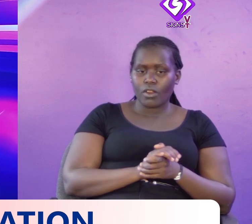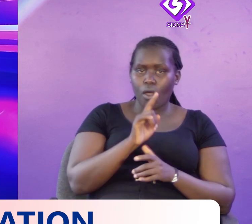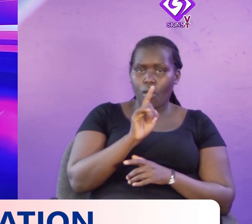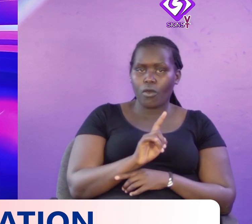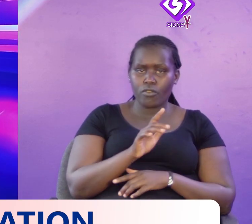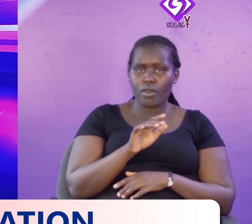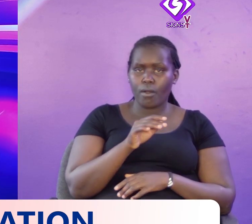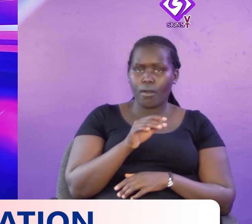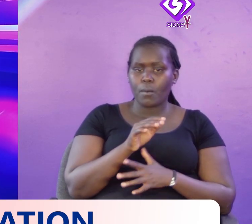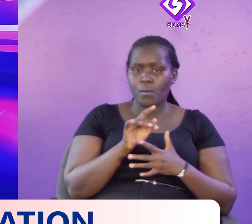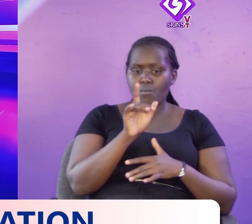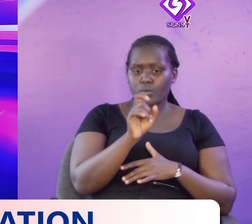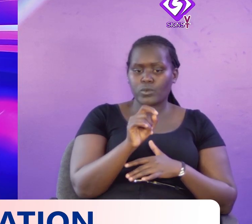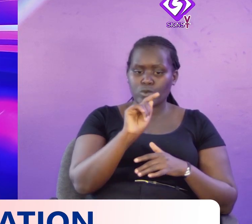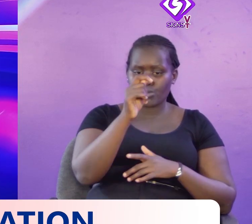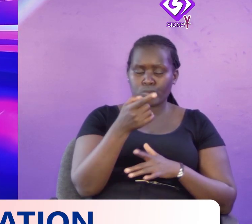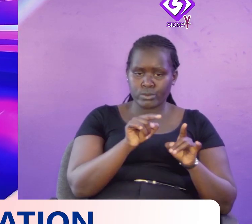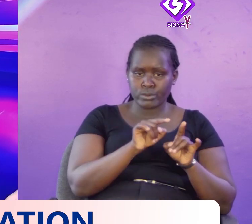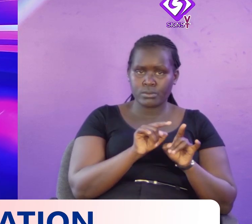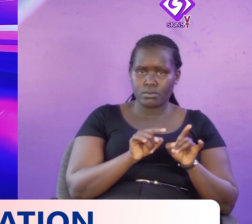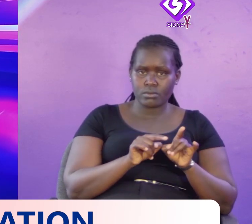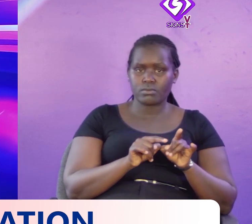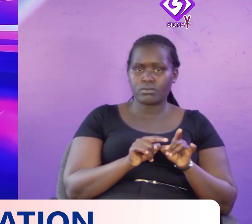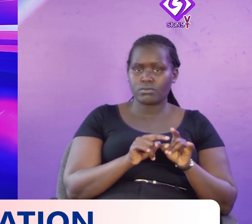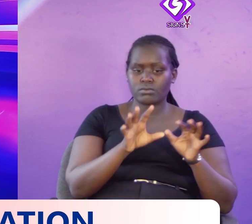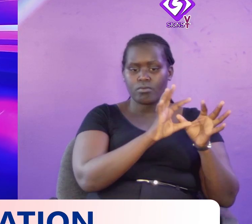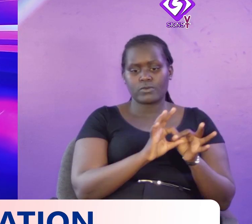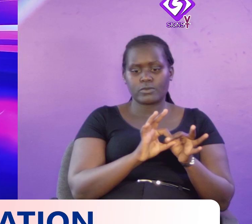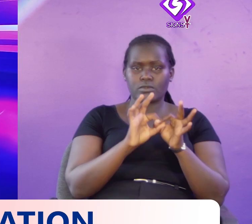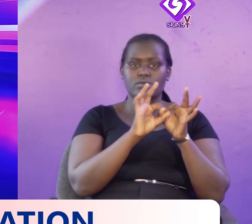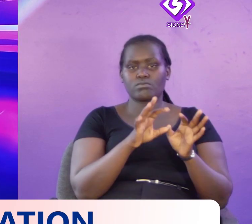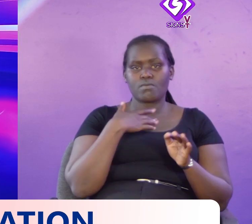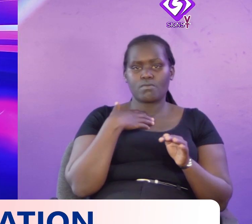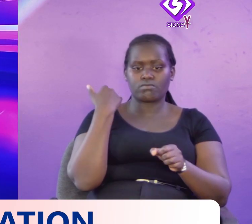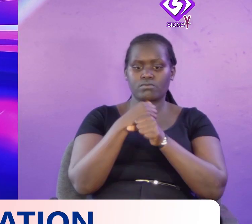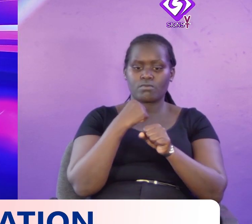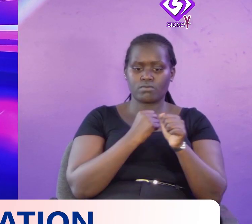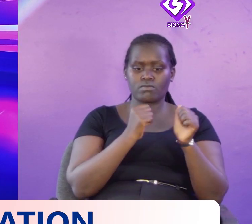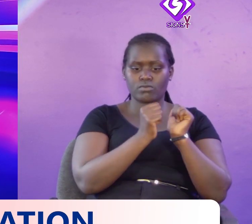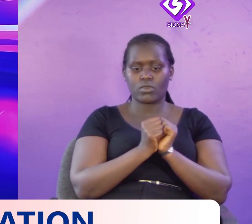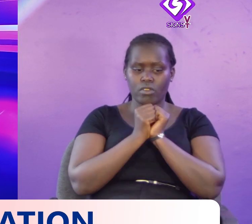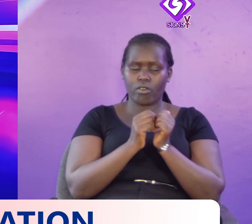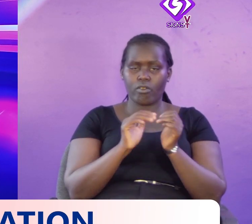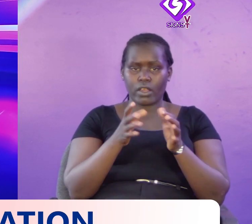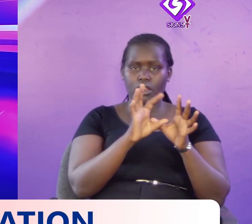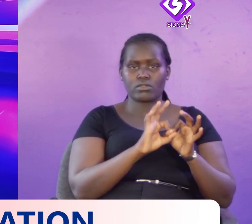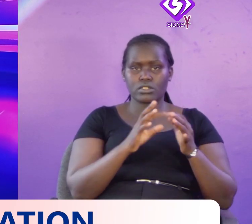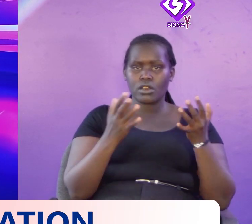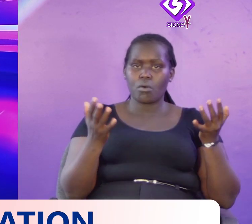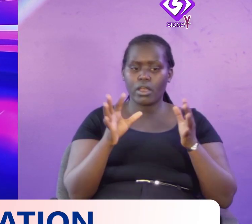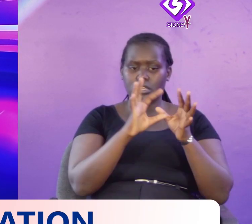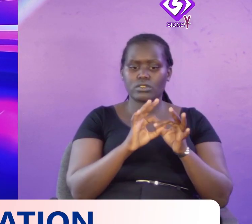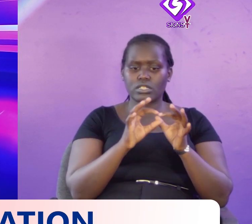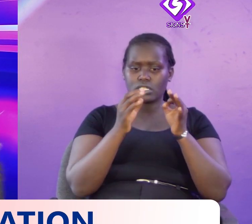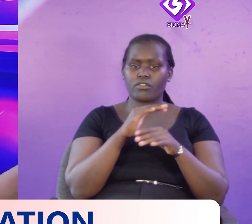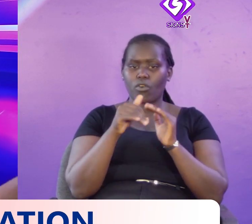Kenya is also unity. You get, right. We want to work together in unity. So where is this unity kama kila mtu